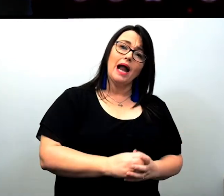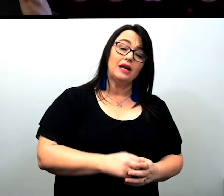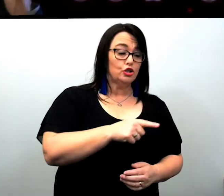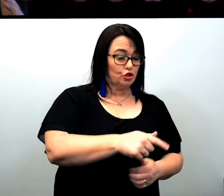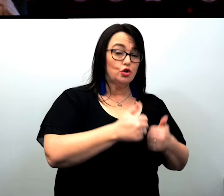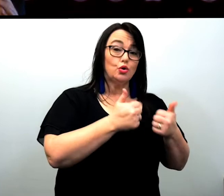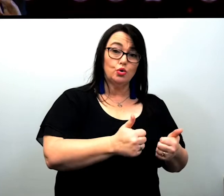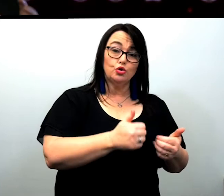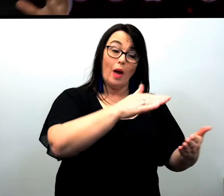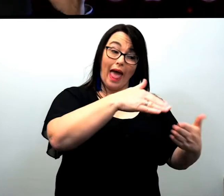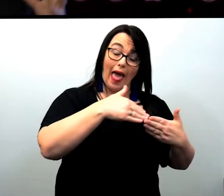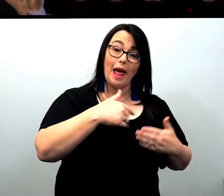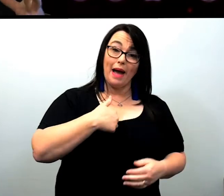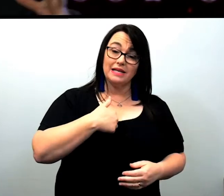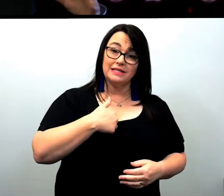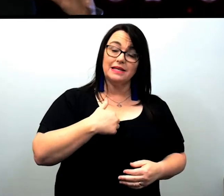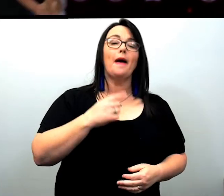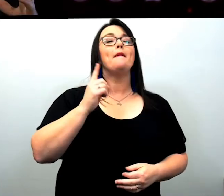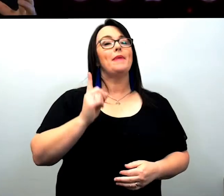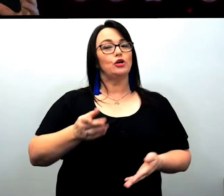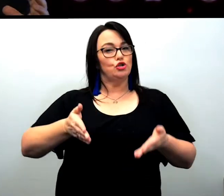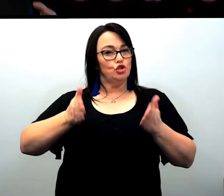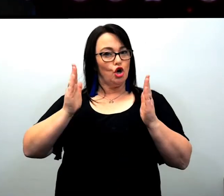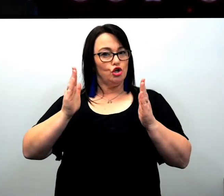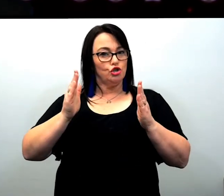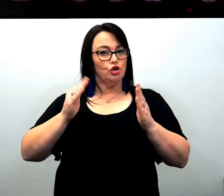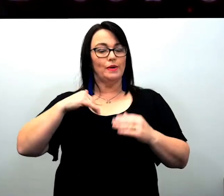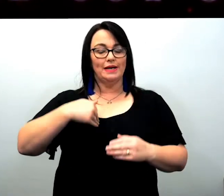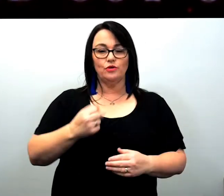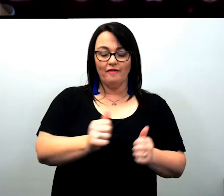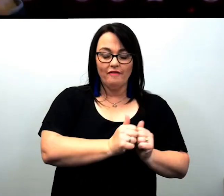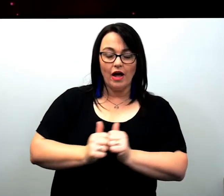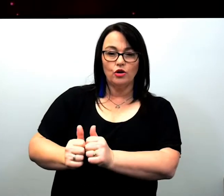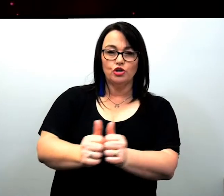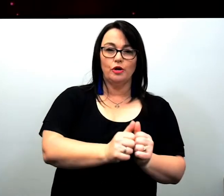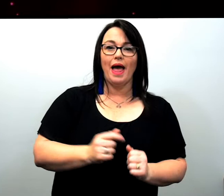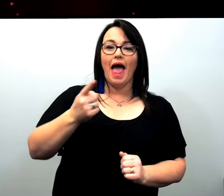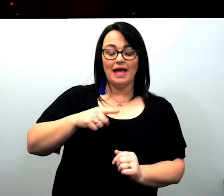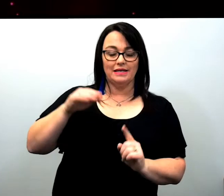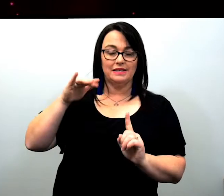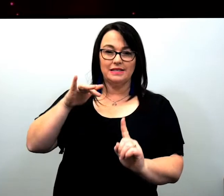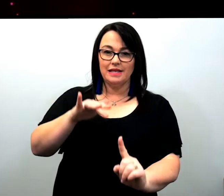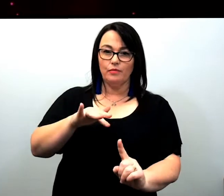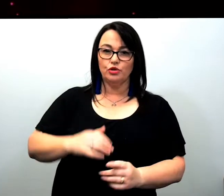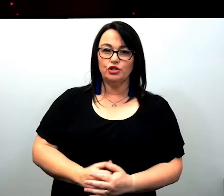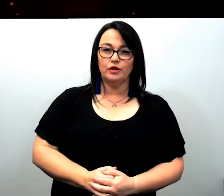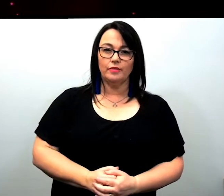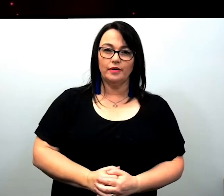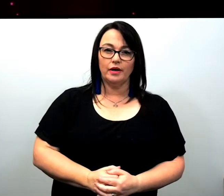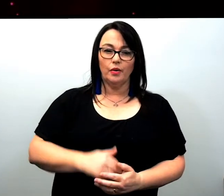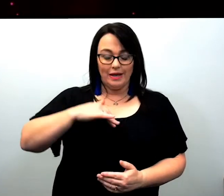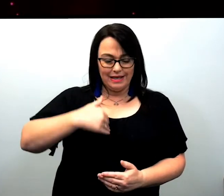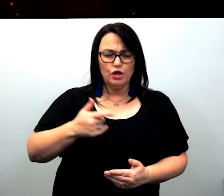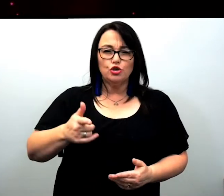experience. What is church is fellowship and discipleship. It is the fellowship of coming